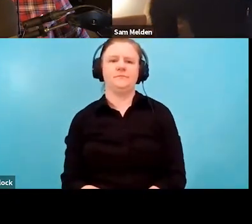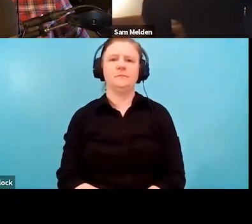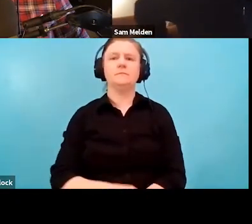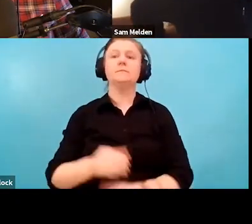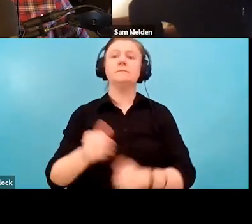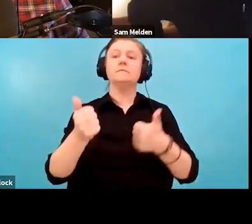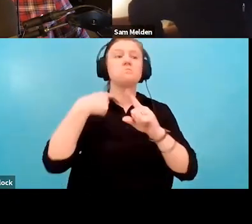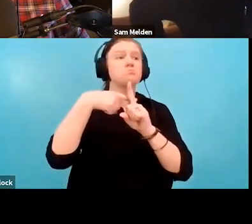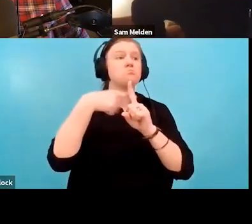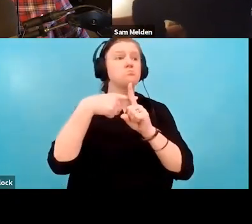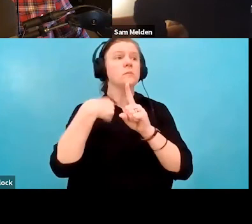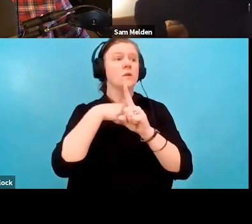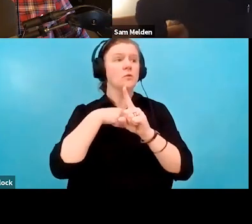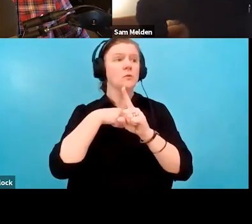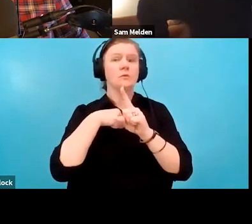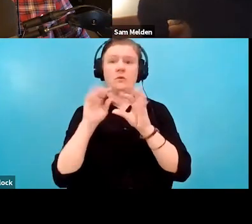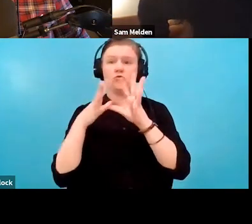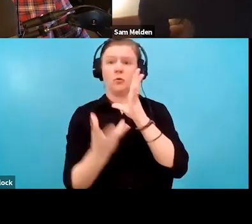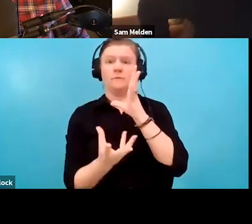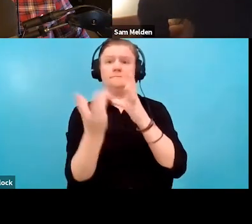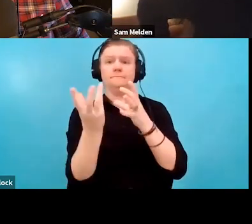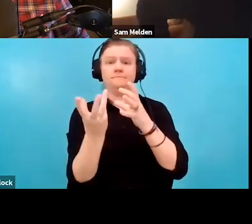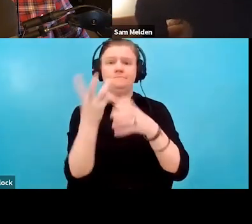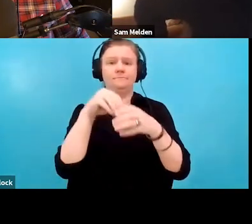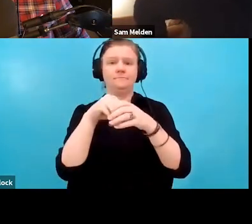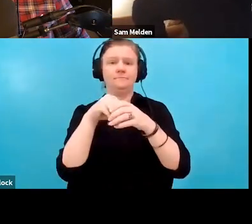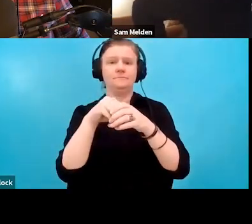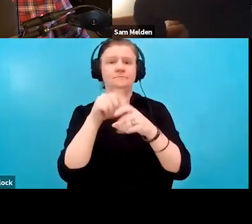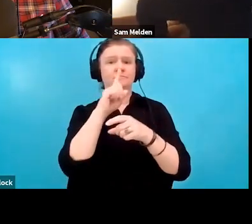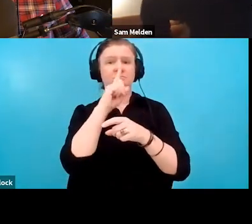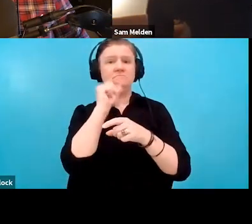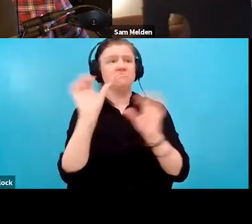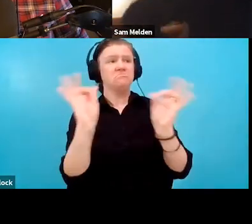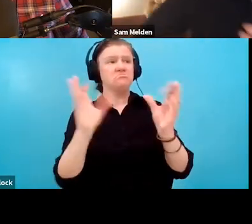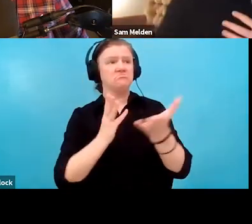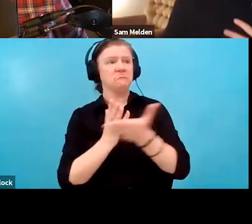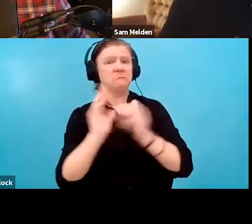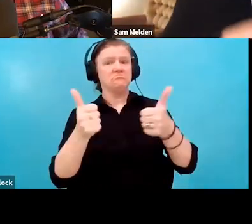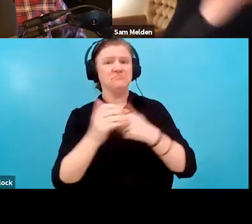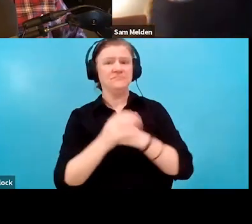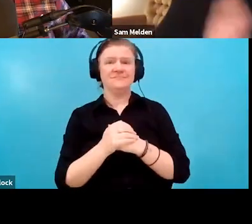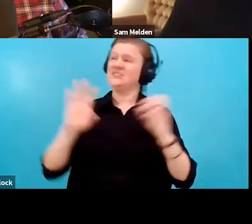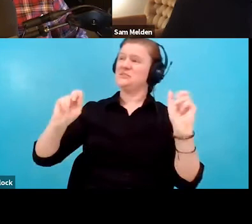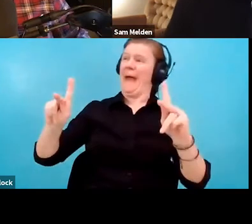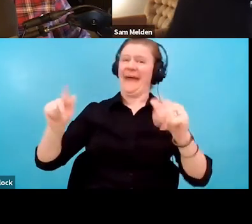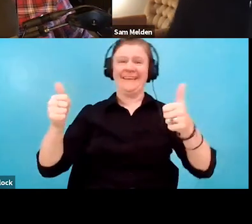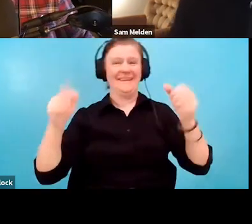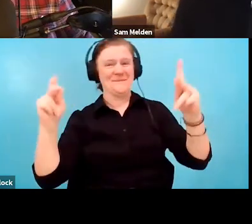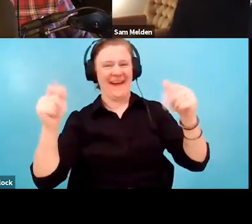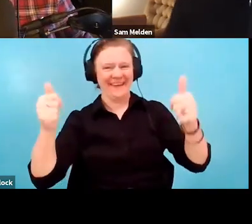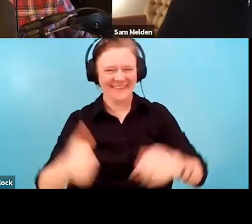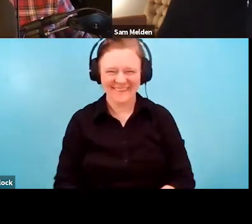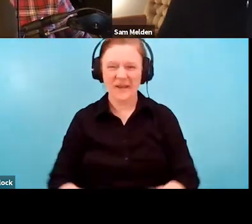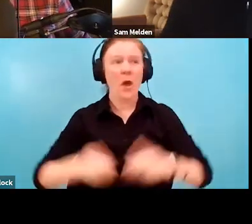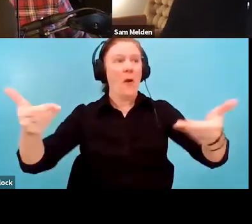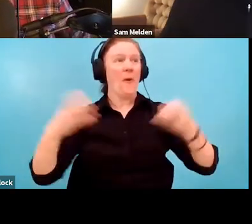The good news here, since we lost our interpreter, is that what I was saying is not actually that important. It's okay. She's back. Yeah, that's good.